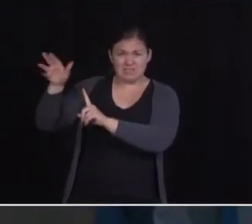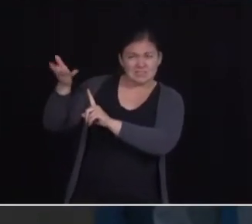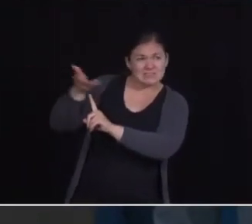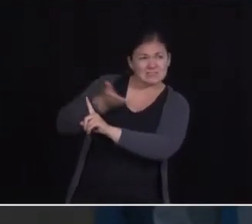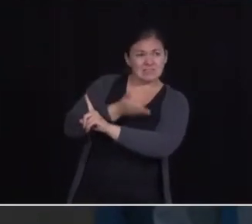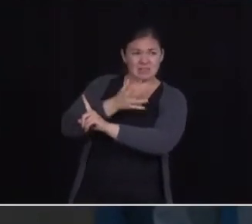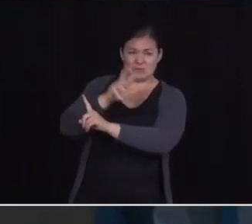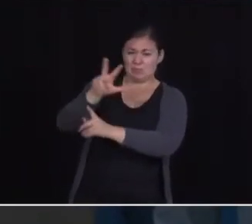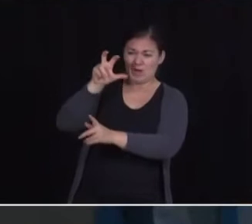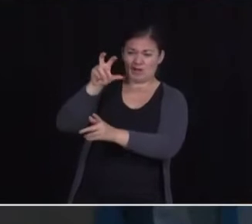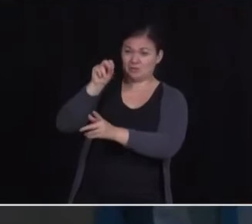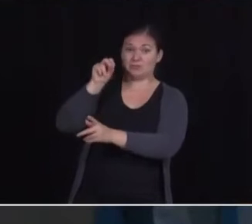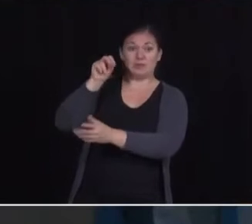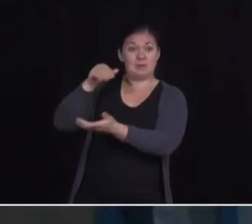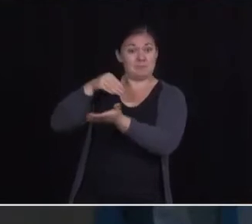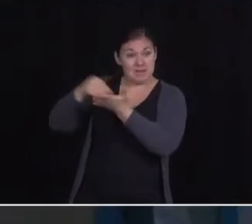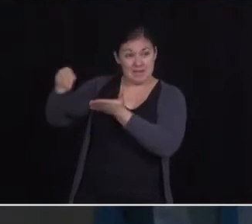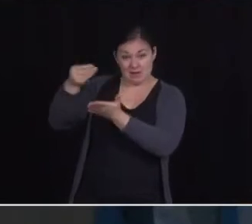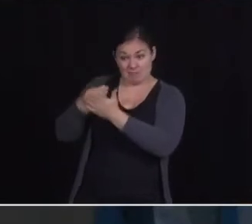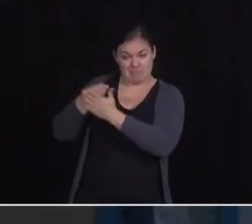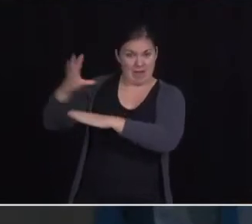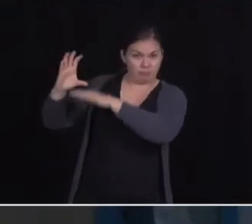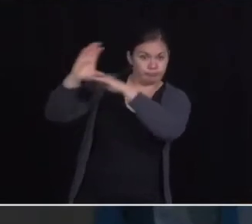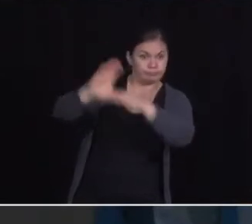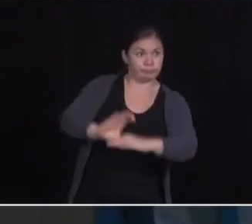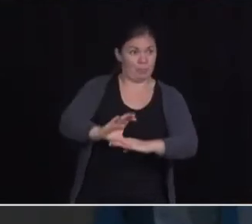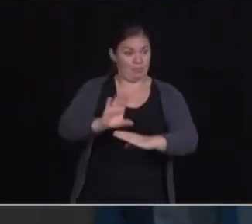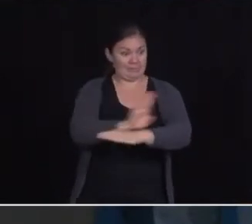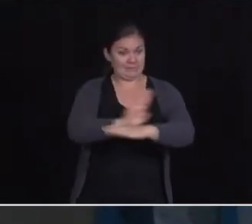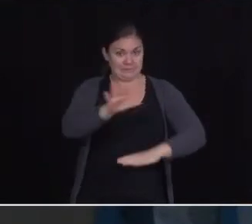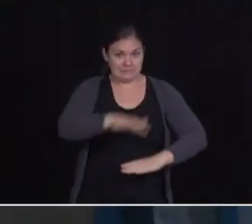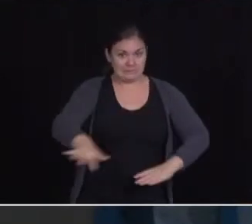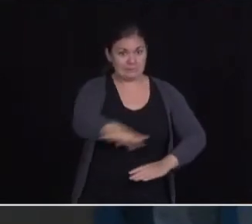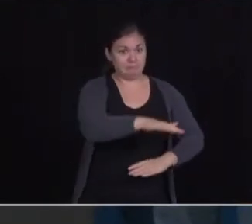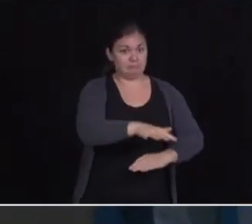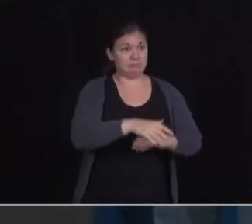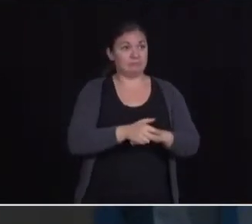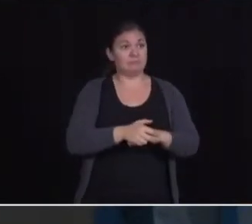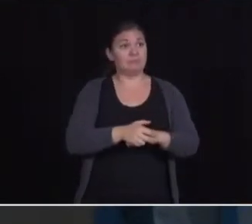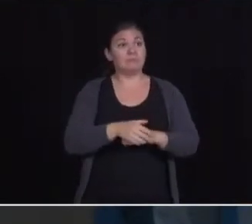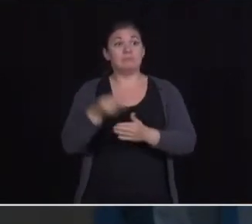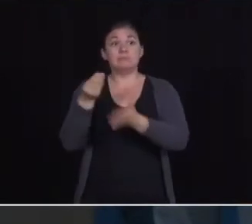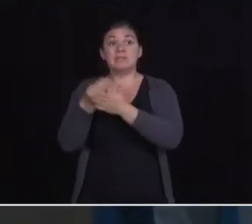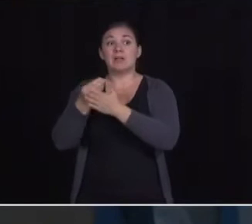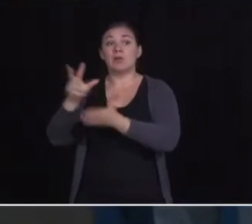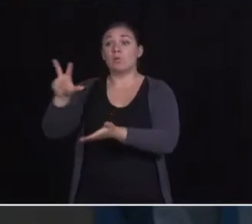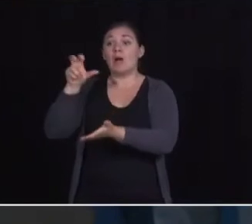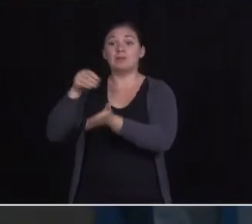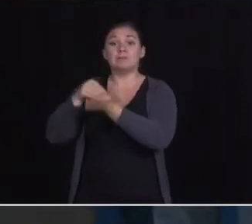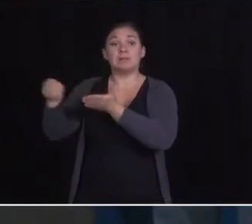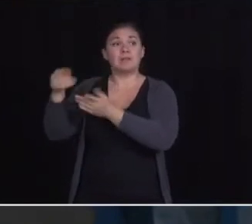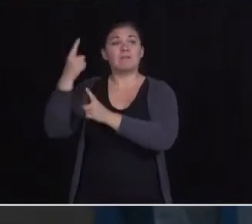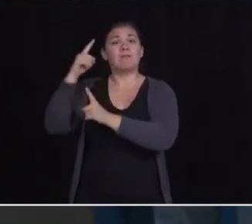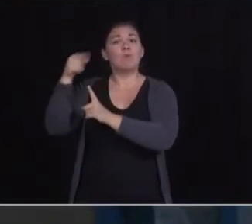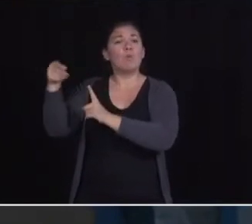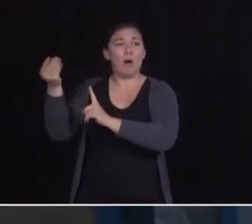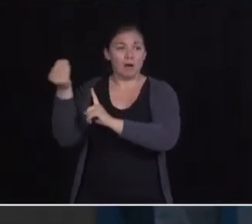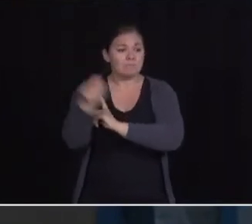affected businesses. This funding will assist small businesses with their next fixed